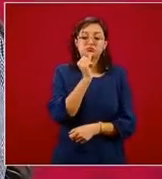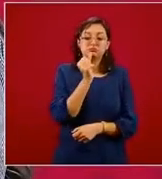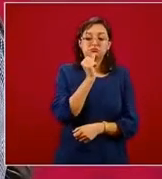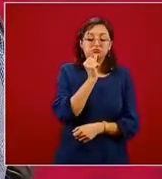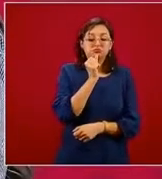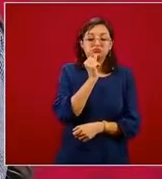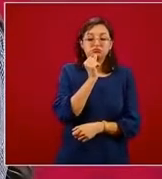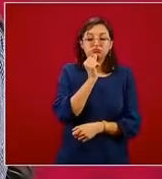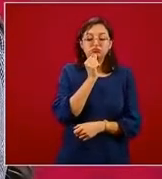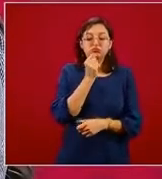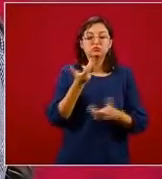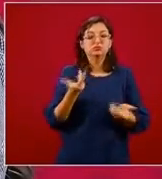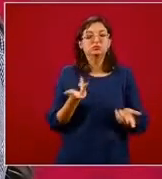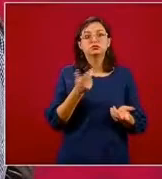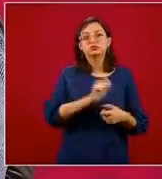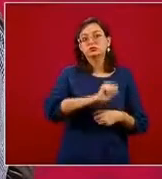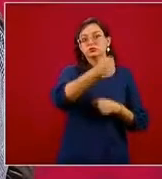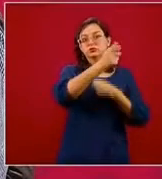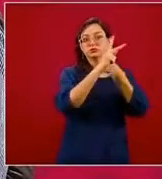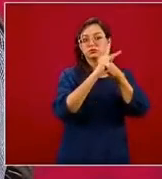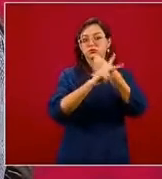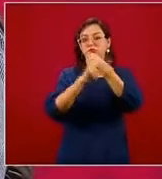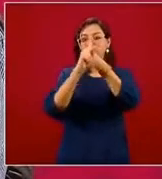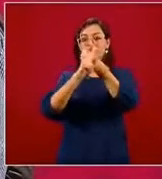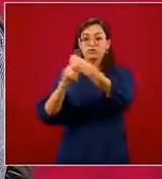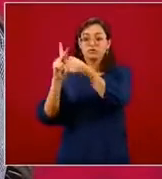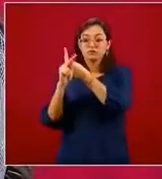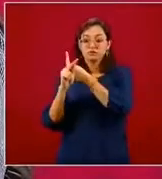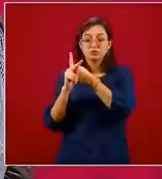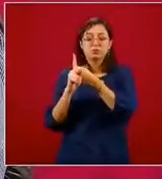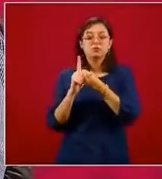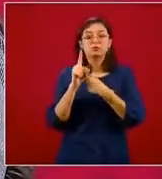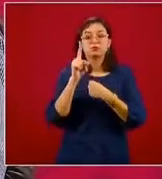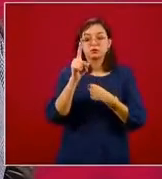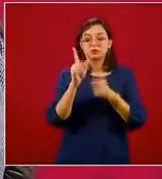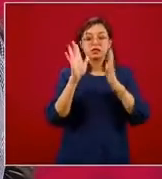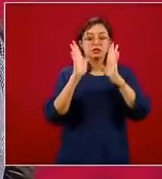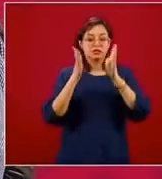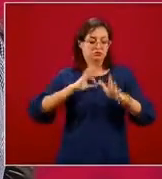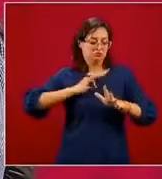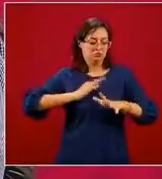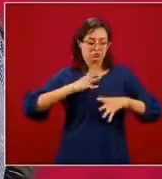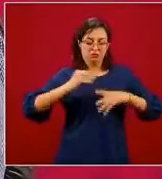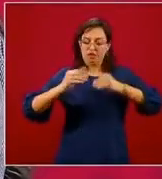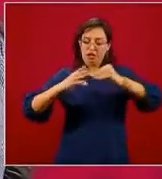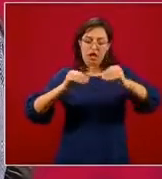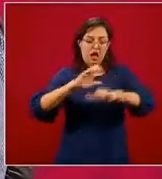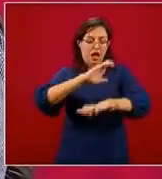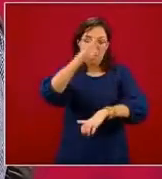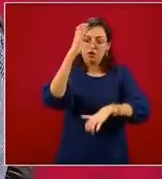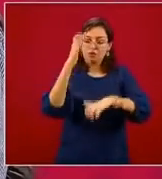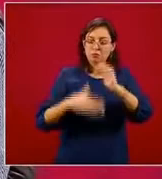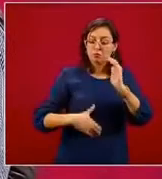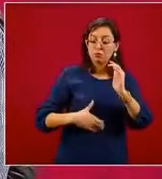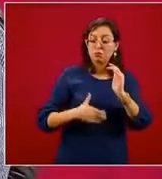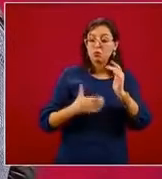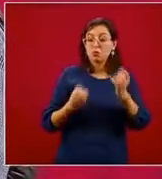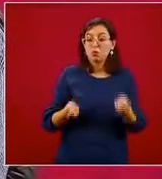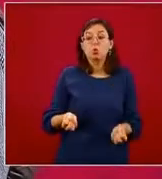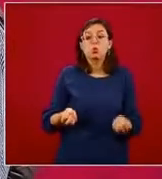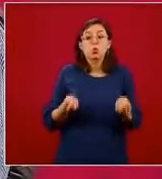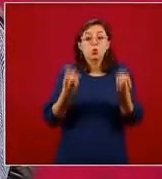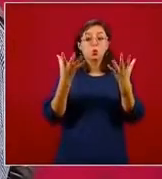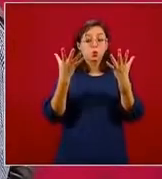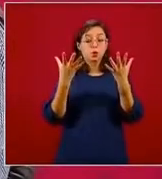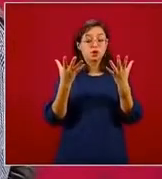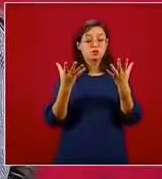that incertidumbre, much. aún en So los there's a lot of países en los que uncertainty ya about han pasado la which epidemia, countries have de passed poder estimar through la the apex cantidad,